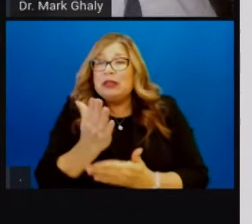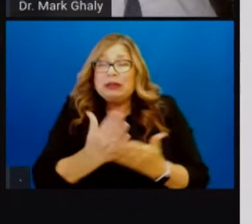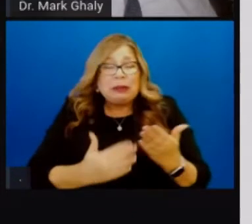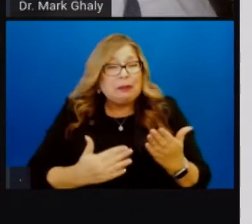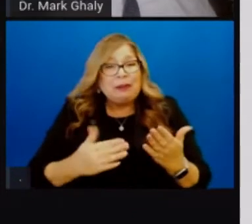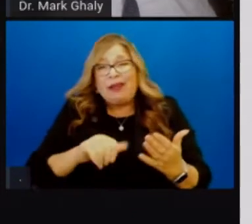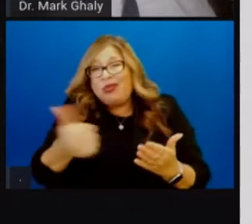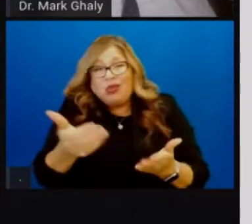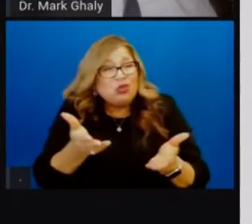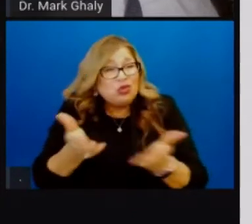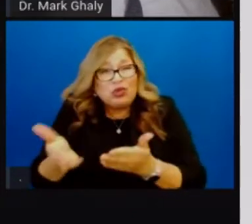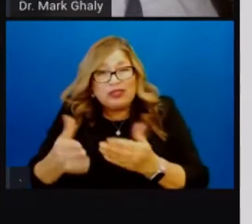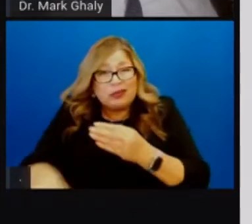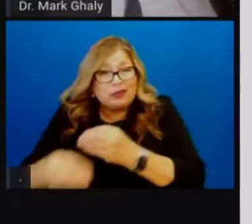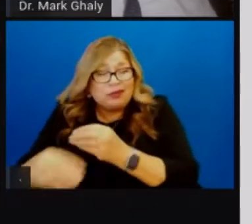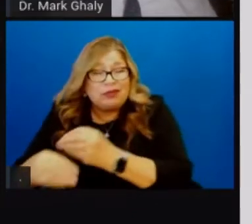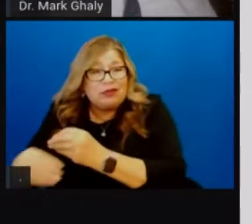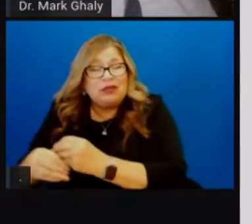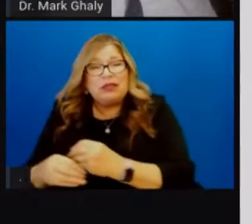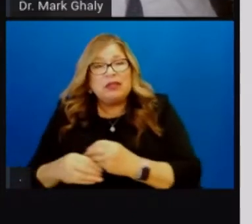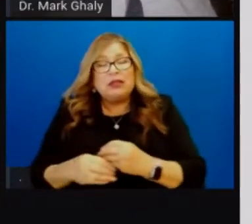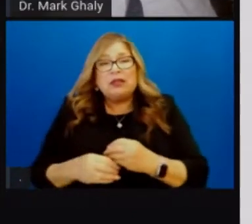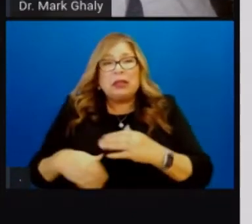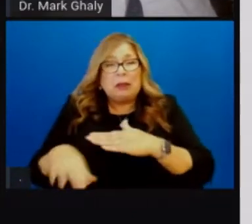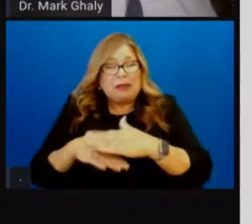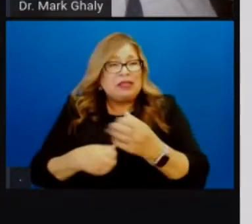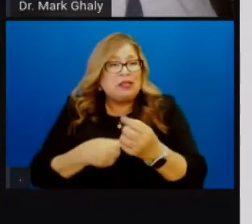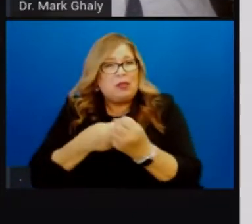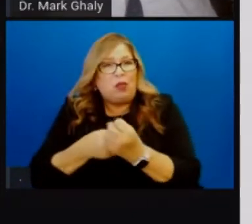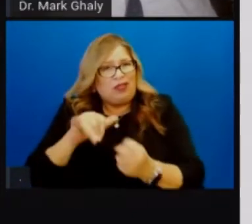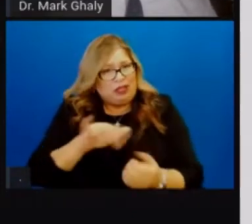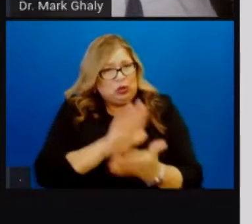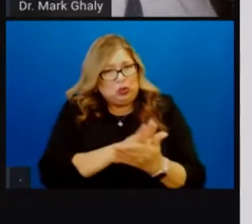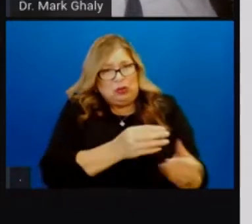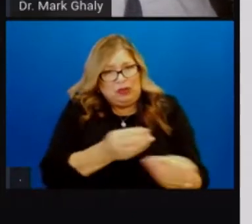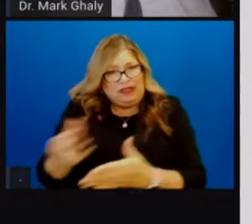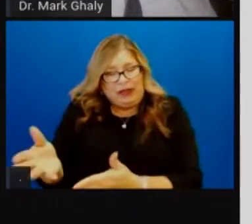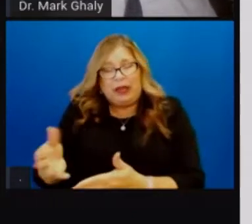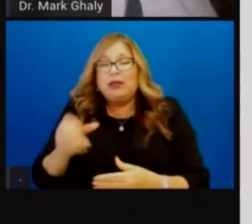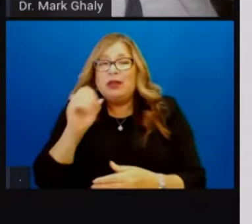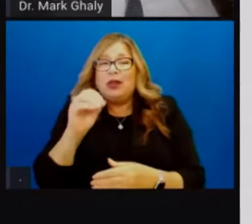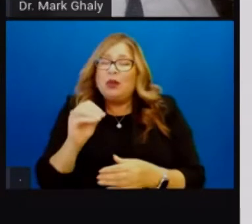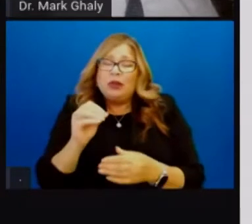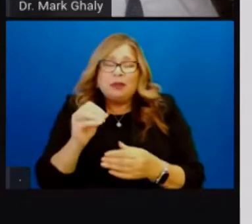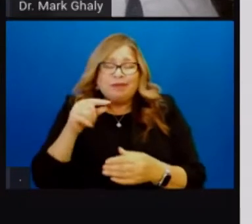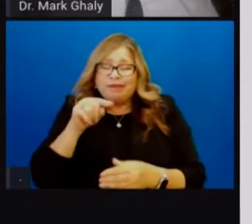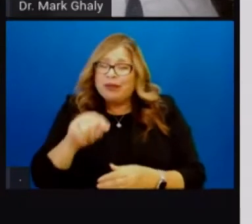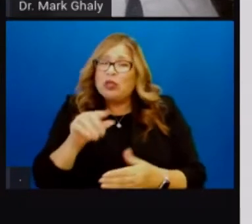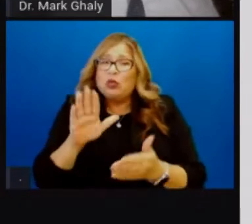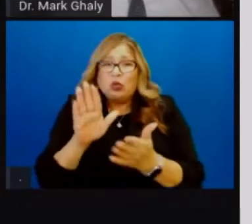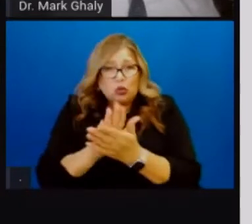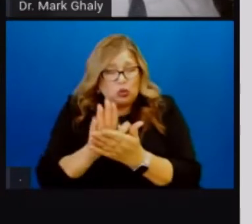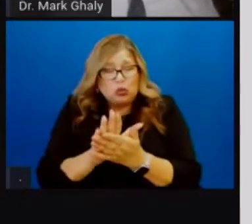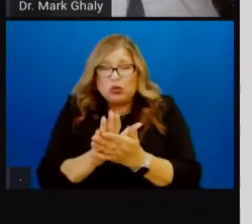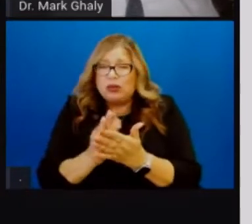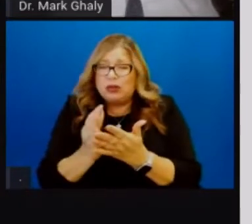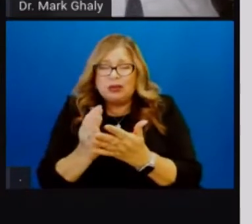and other basic support. So the fact that schools need to be priority